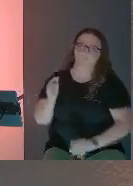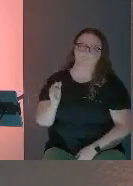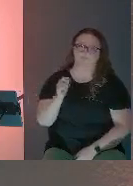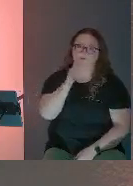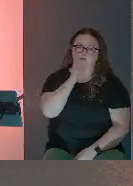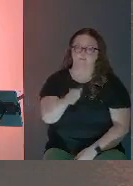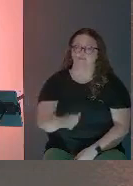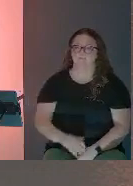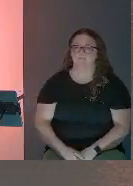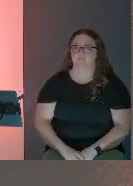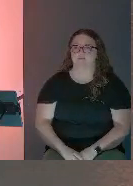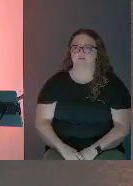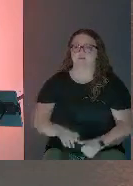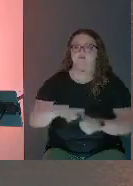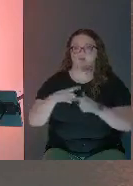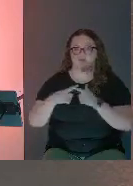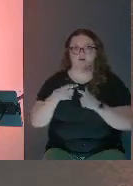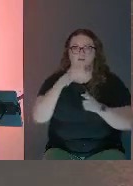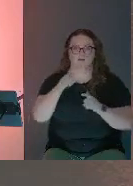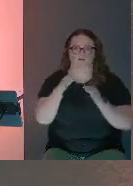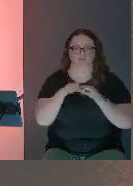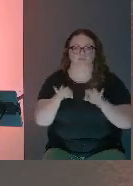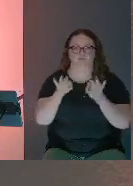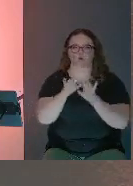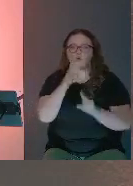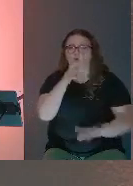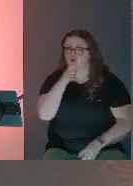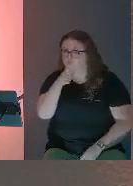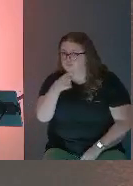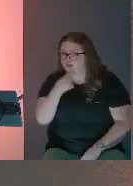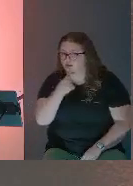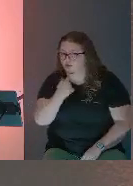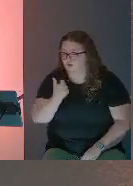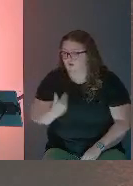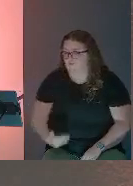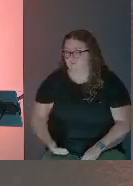on, he asks a very profound question. He says, who do you say that I am?